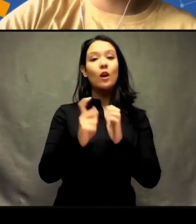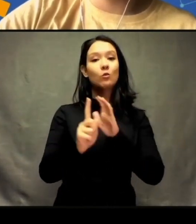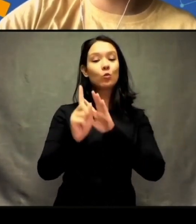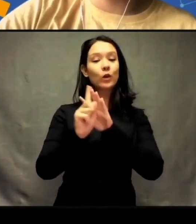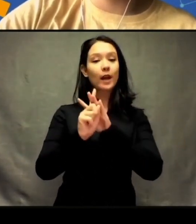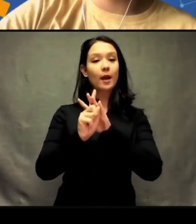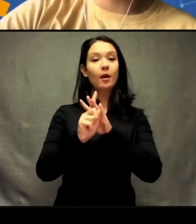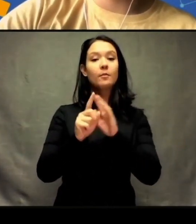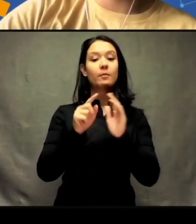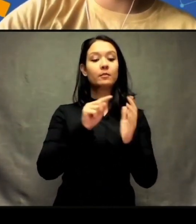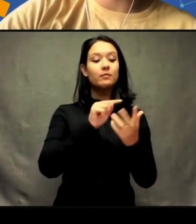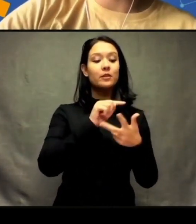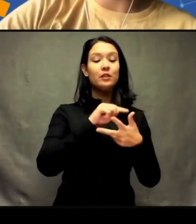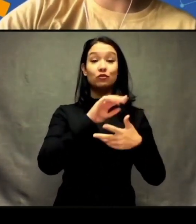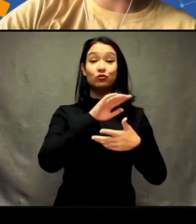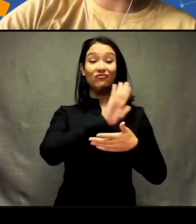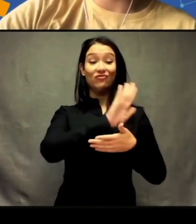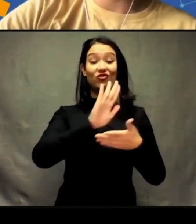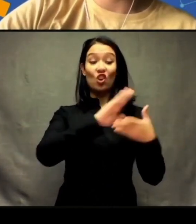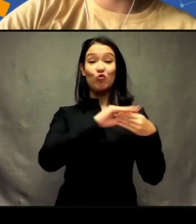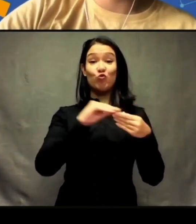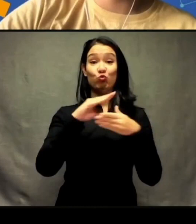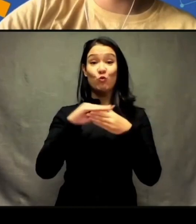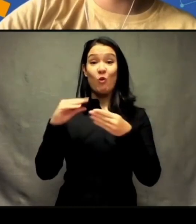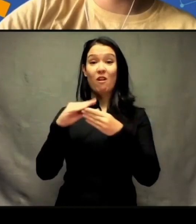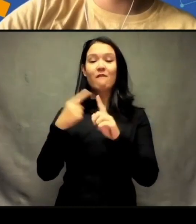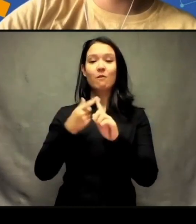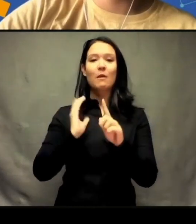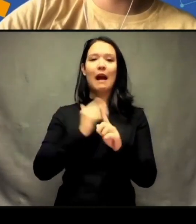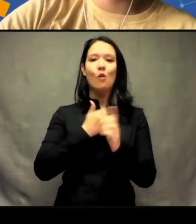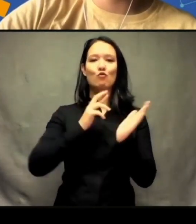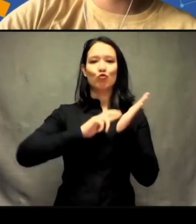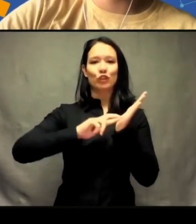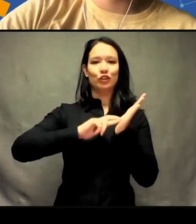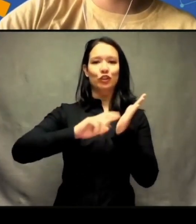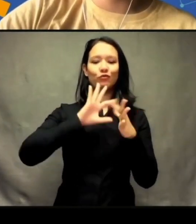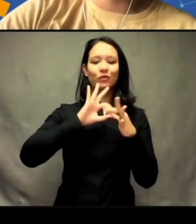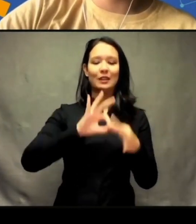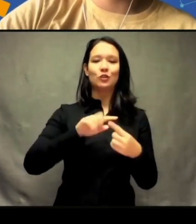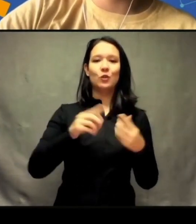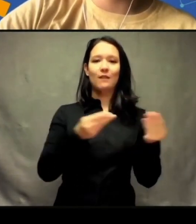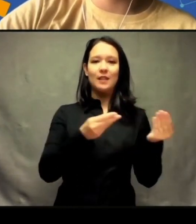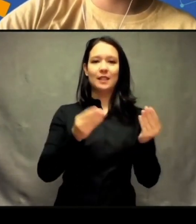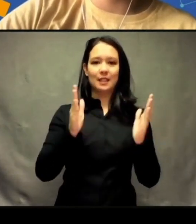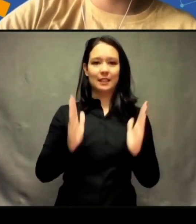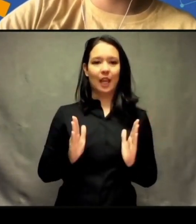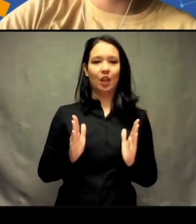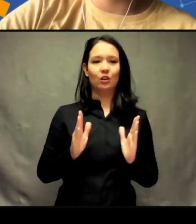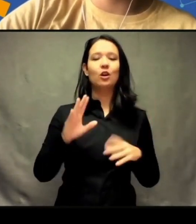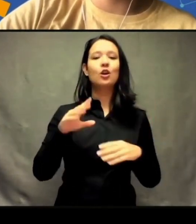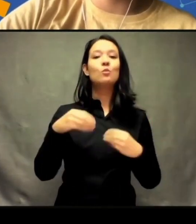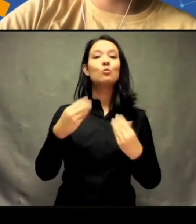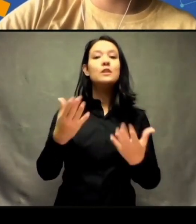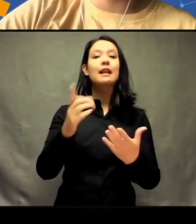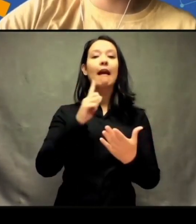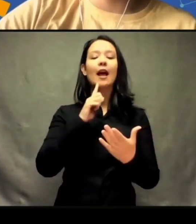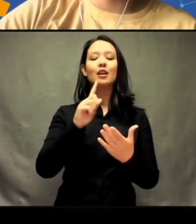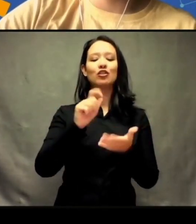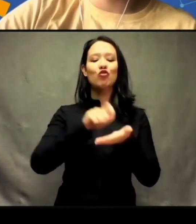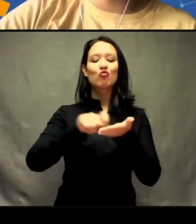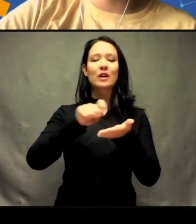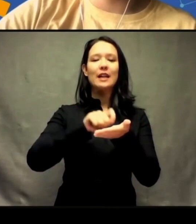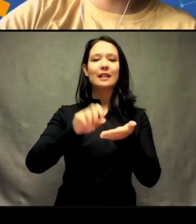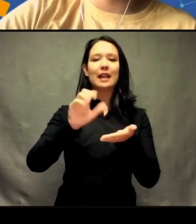these stories are from our research on facilitators, and they were presented as written case studies